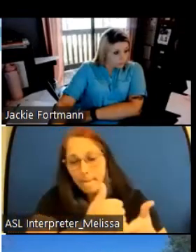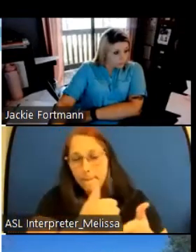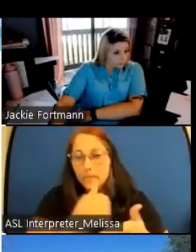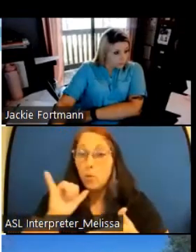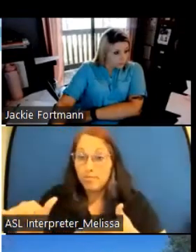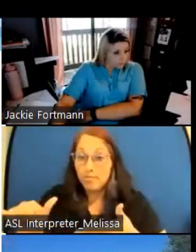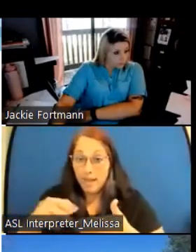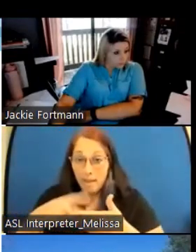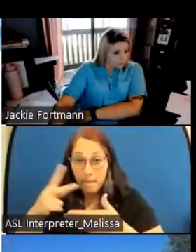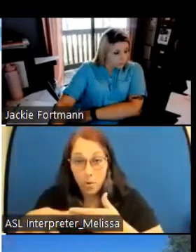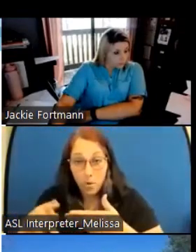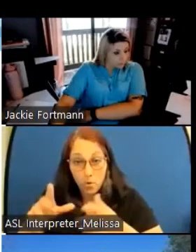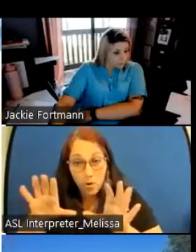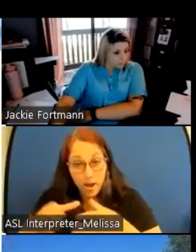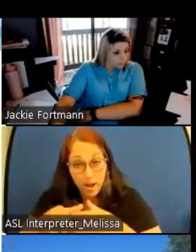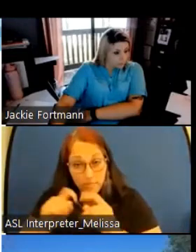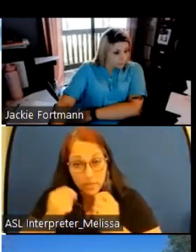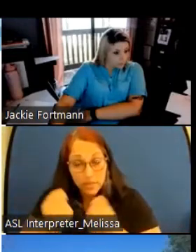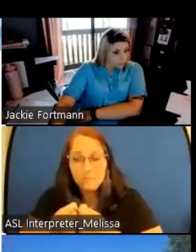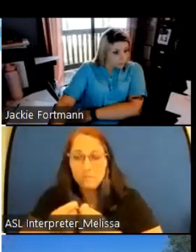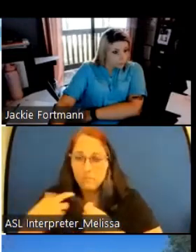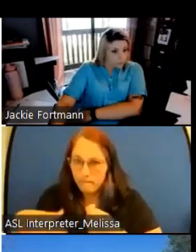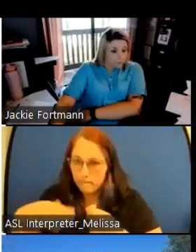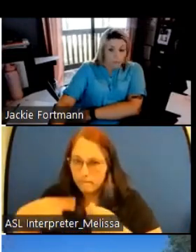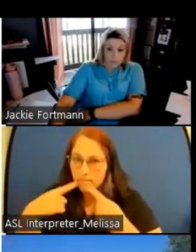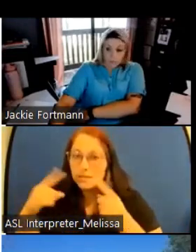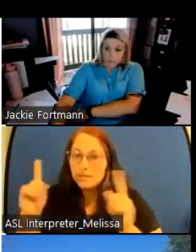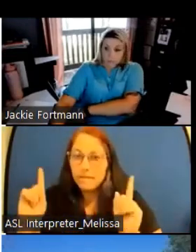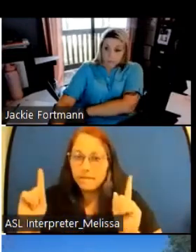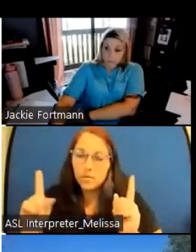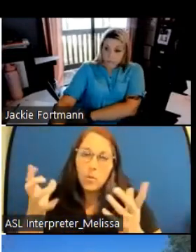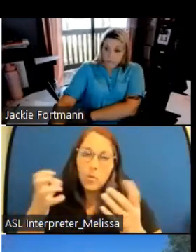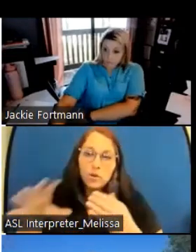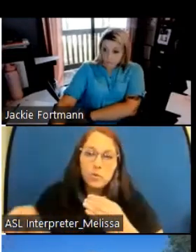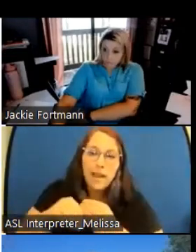sure that we added that to our list. Thank you.